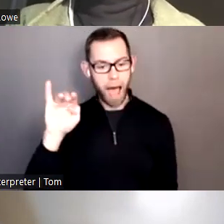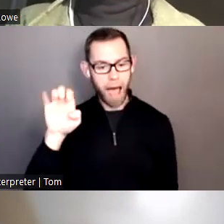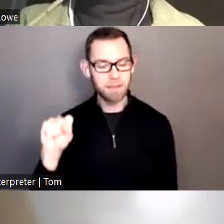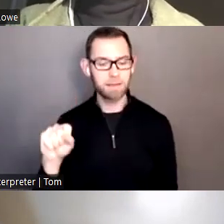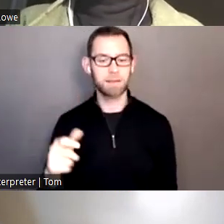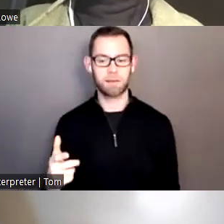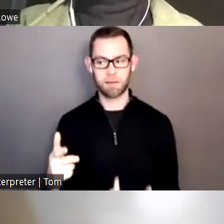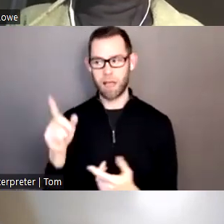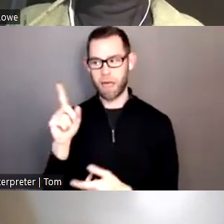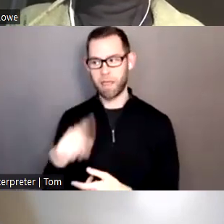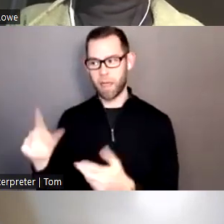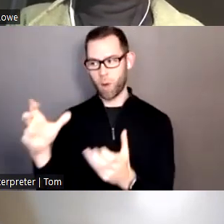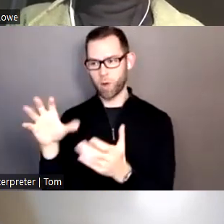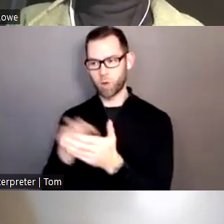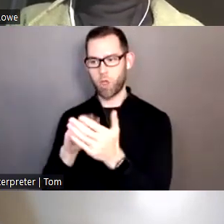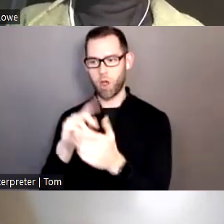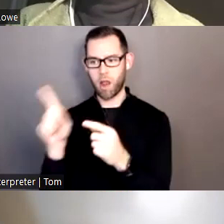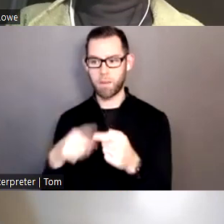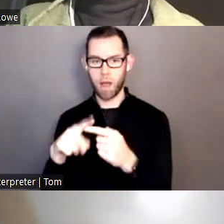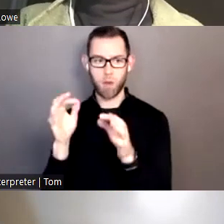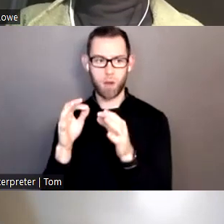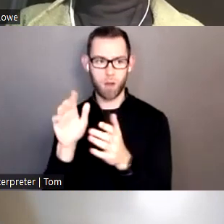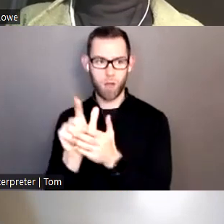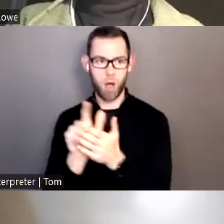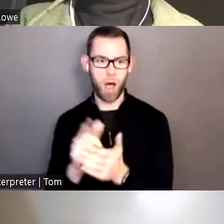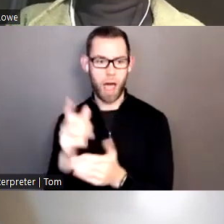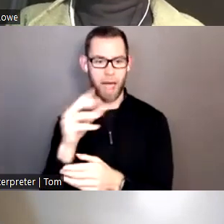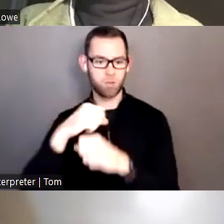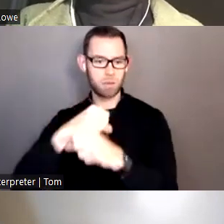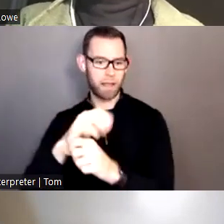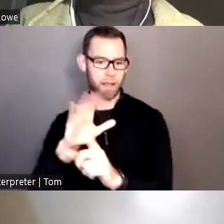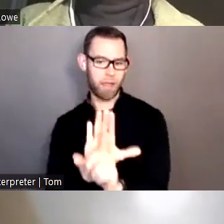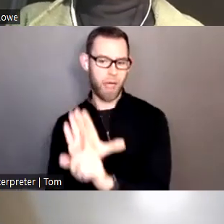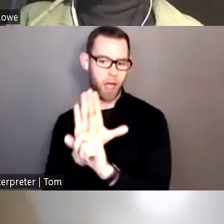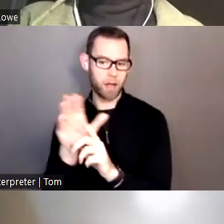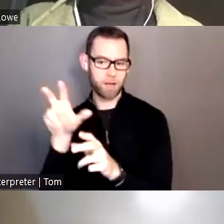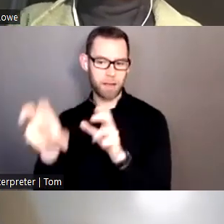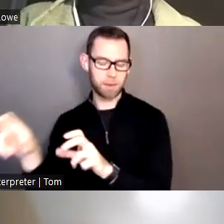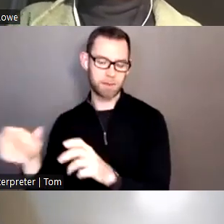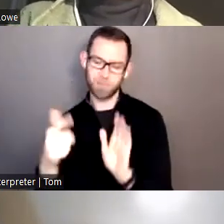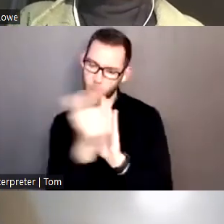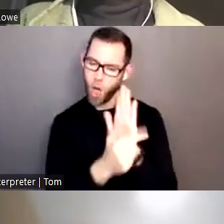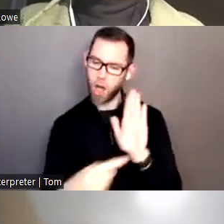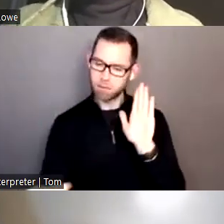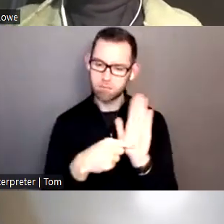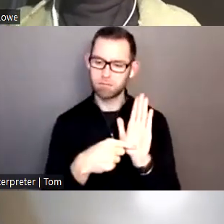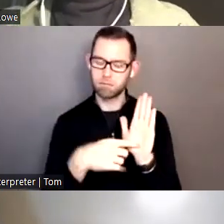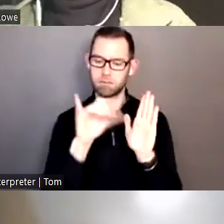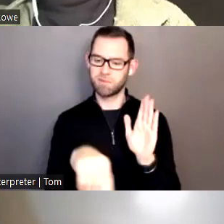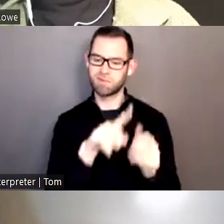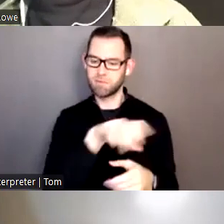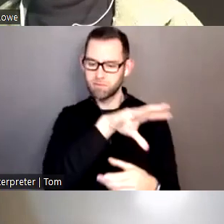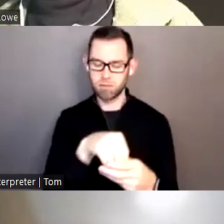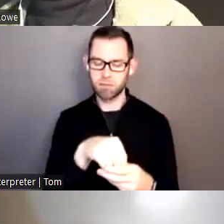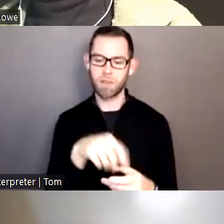the law. et ça voulait apprendre des lois. The law has to be part of this. Enforcement has to